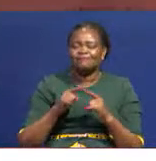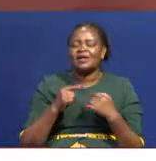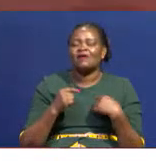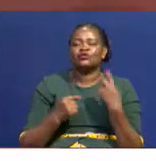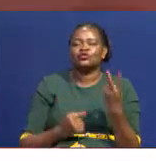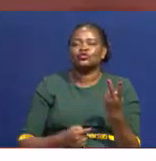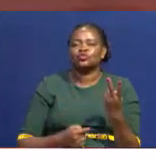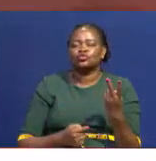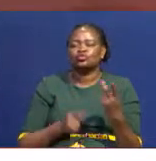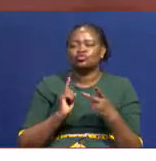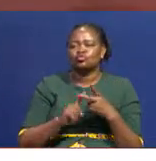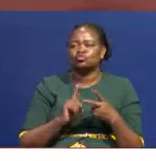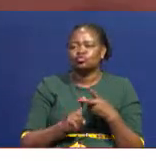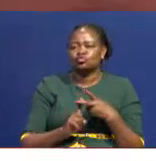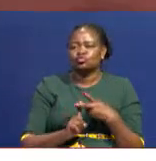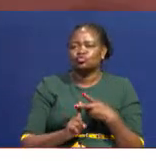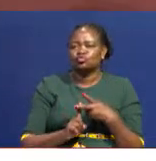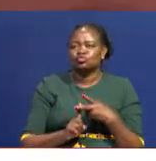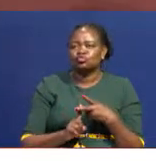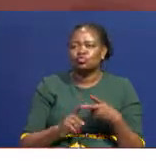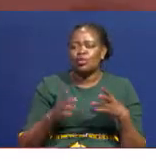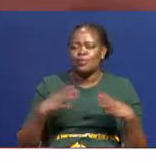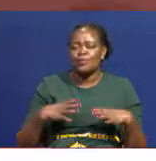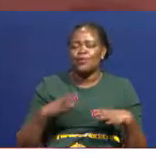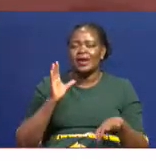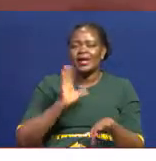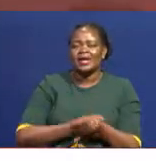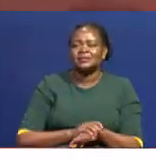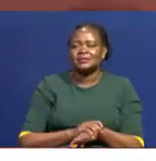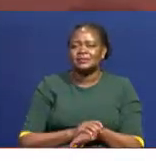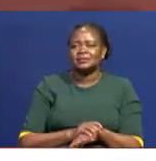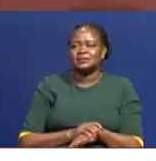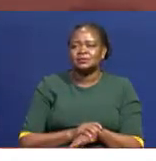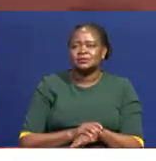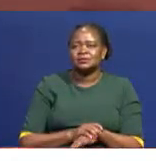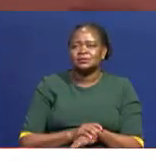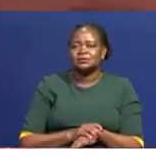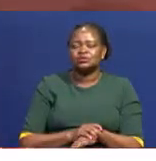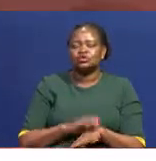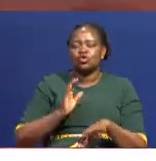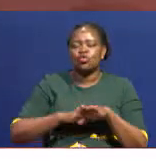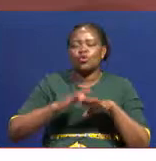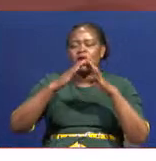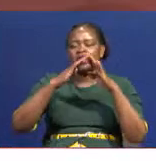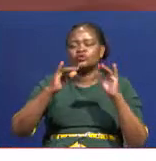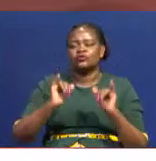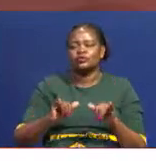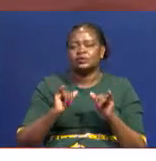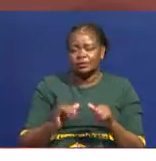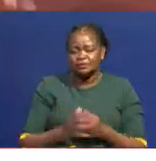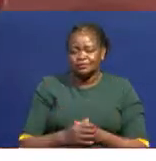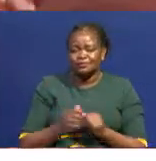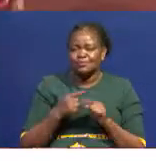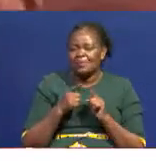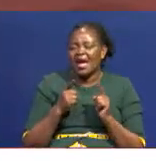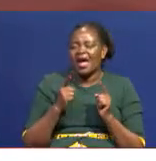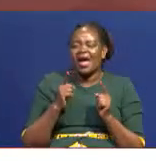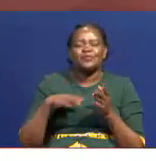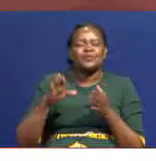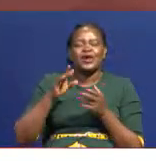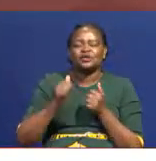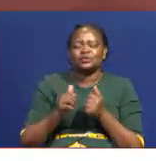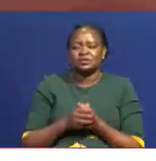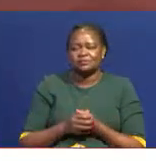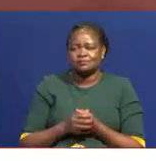mbili. One, watu wapate nyumba nzuri za kukaa. Lakini sana